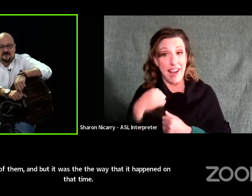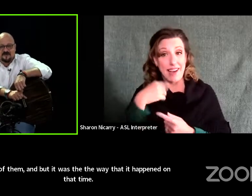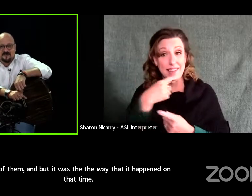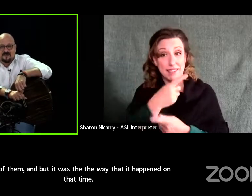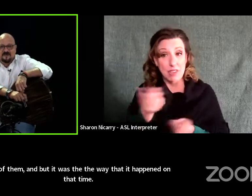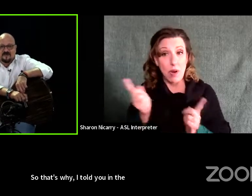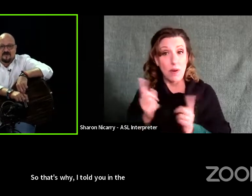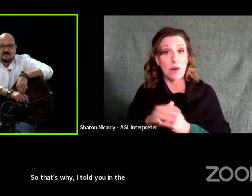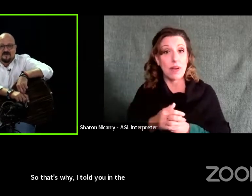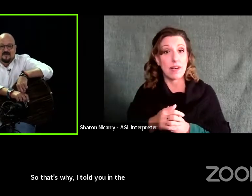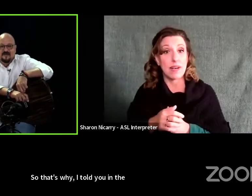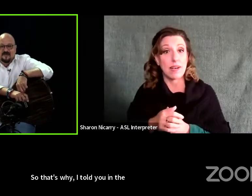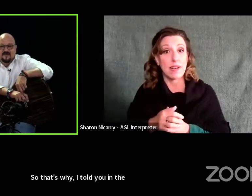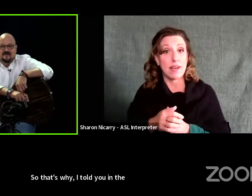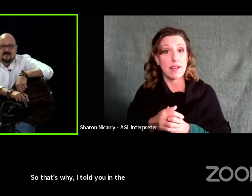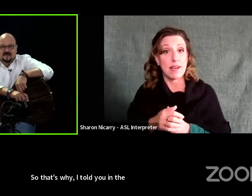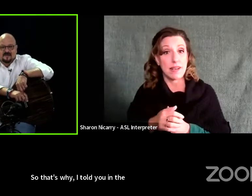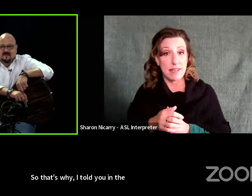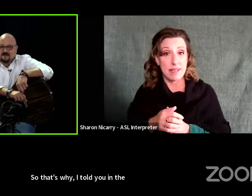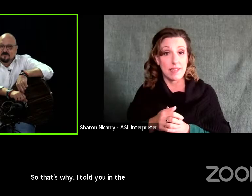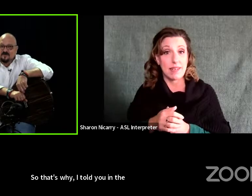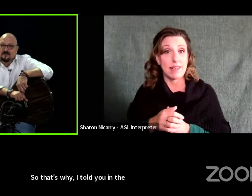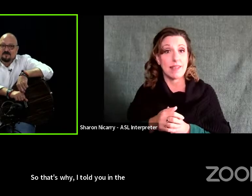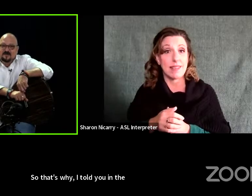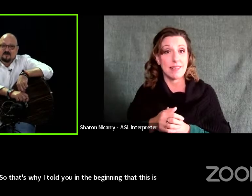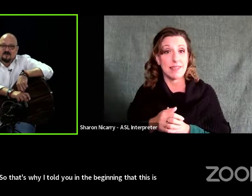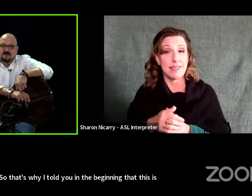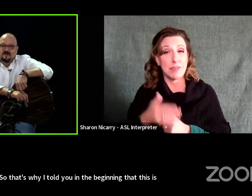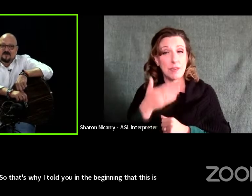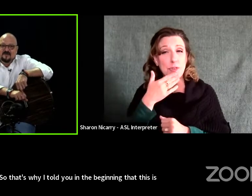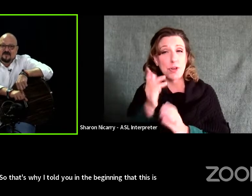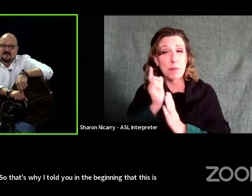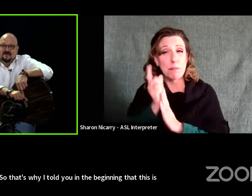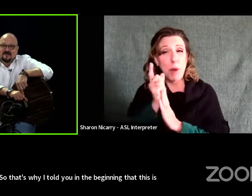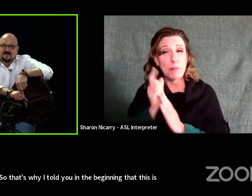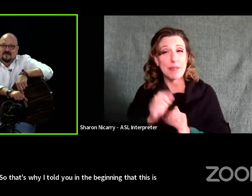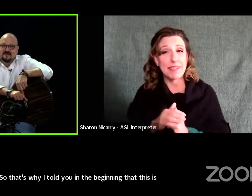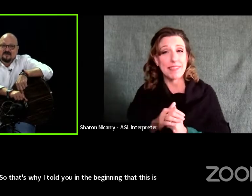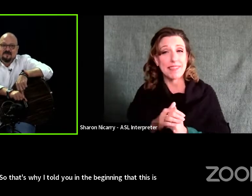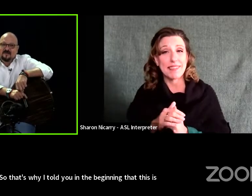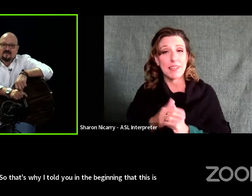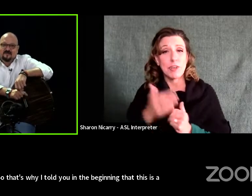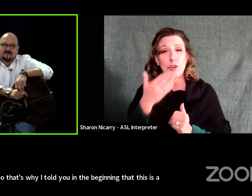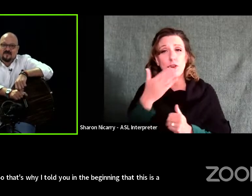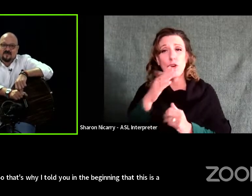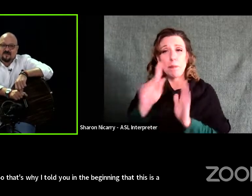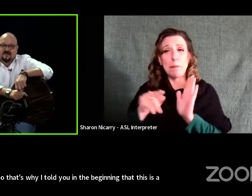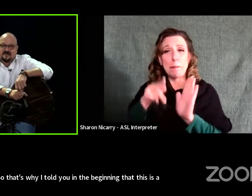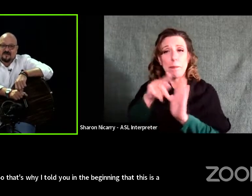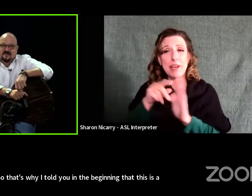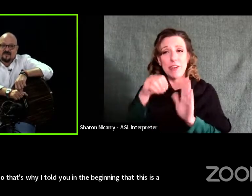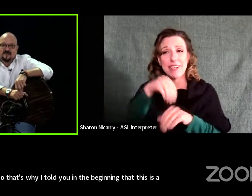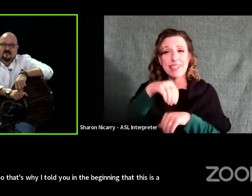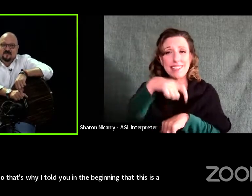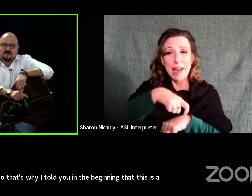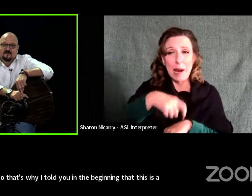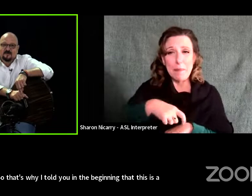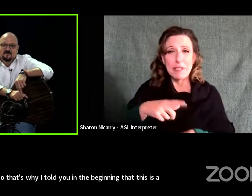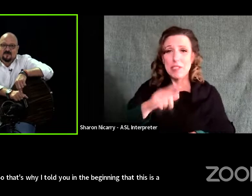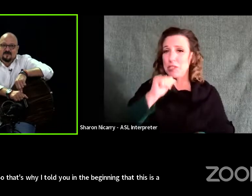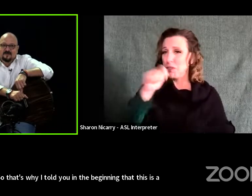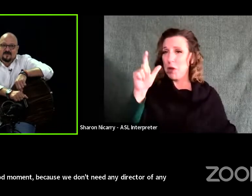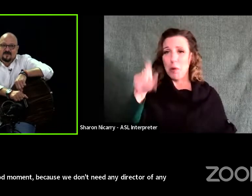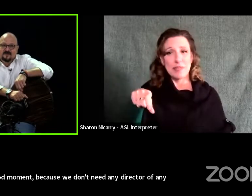in the beginning that this is a good moment, because we don't need any director of any record